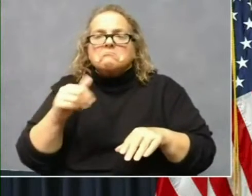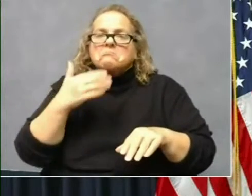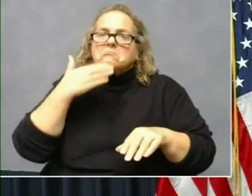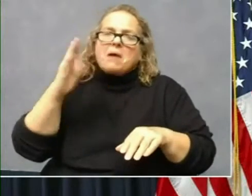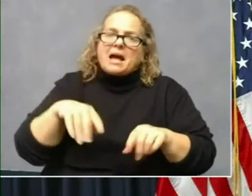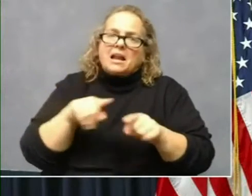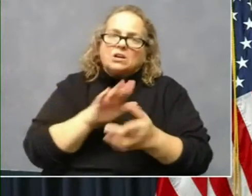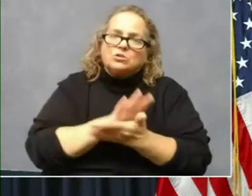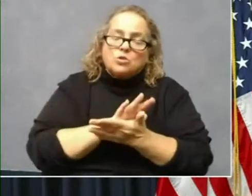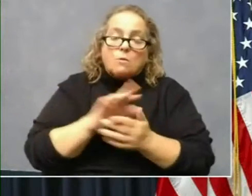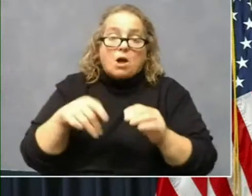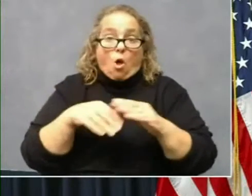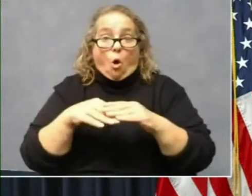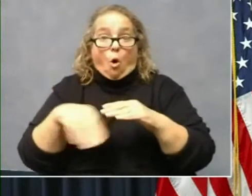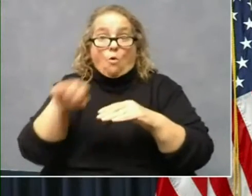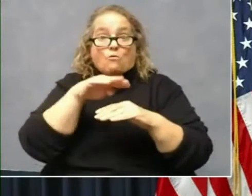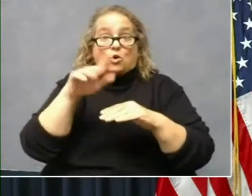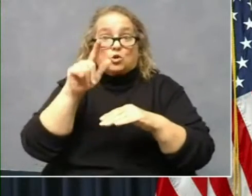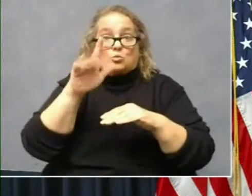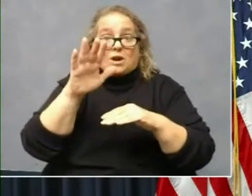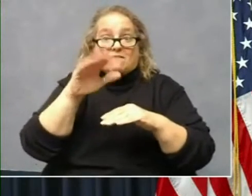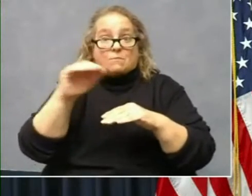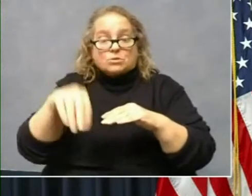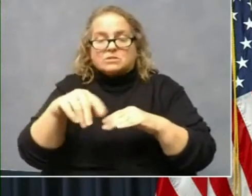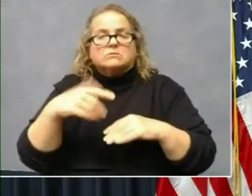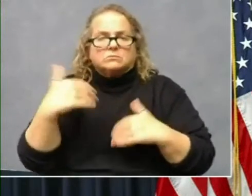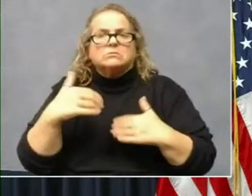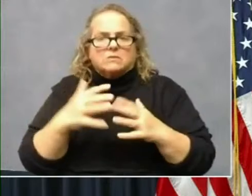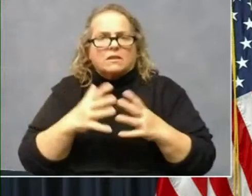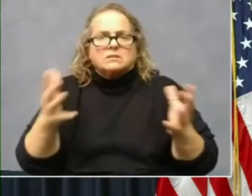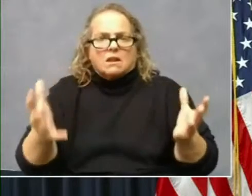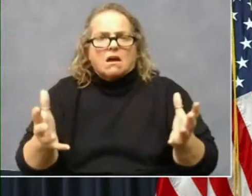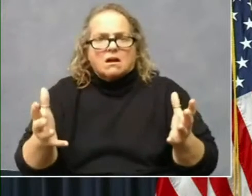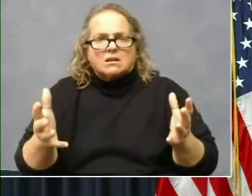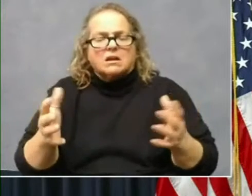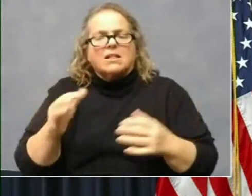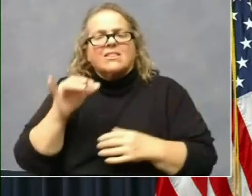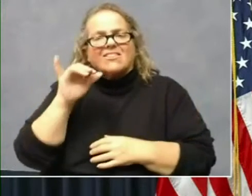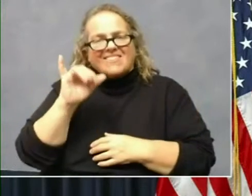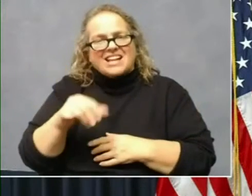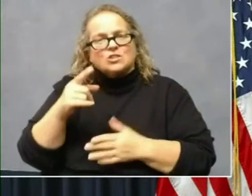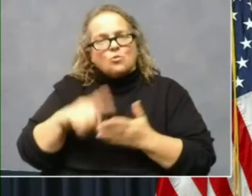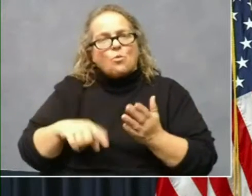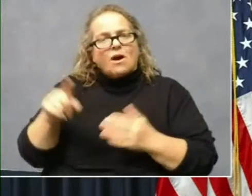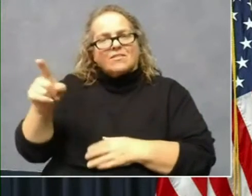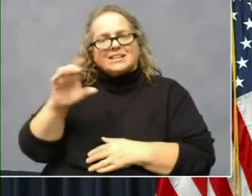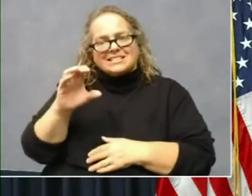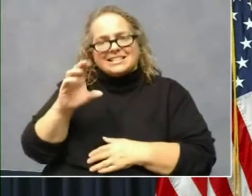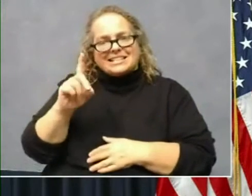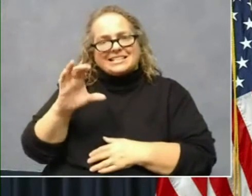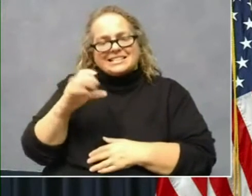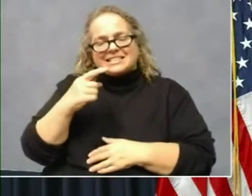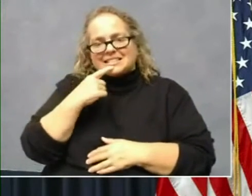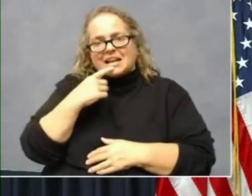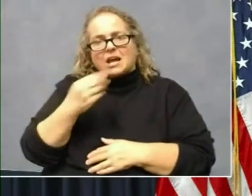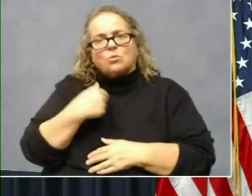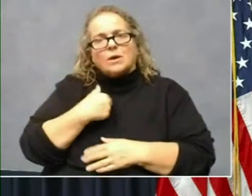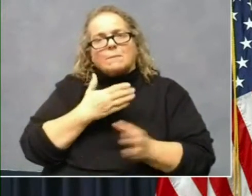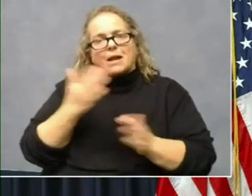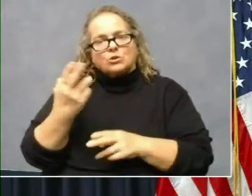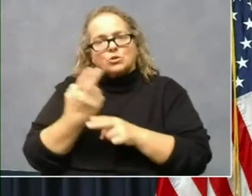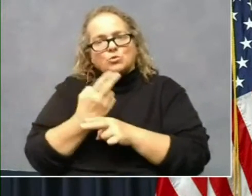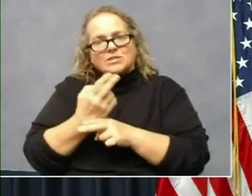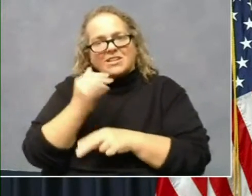unsafe everywhere. That was the tool they put out, and they haven't brought it back. We said we were going to use that until positivity was